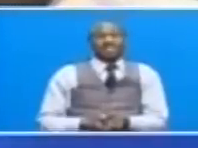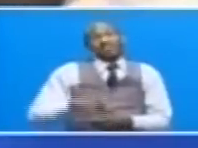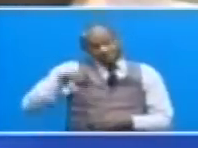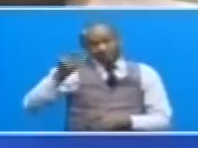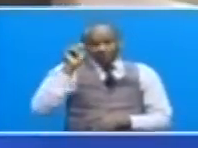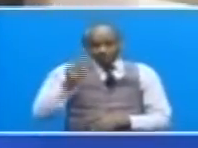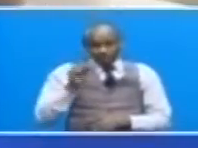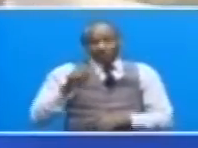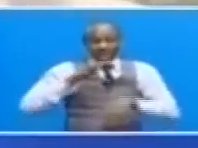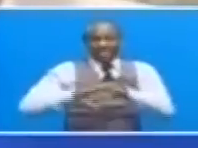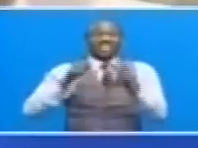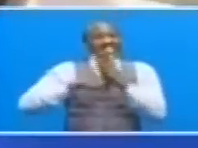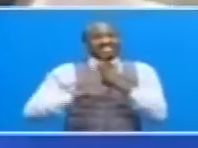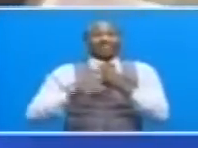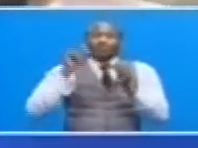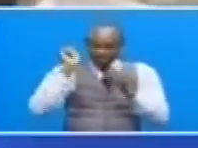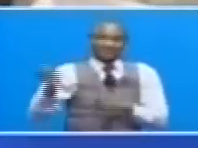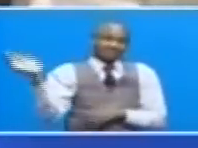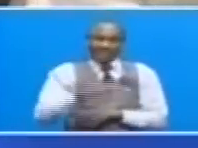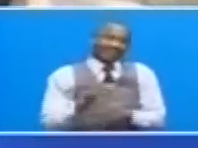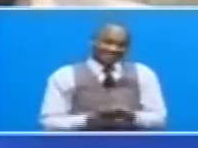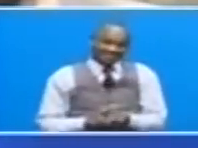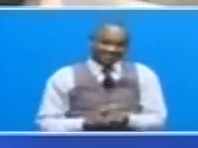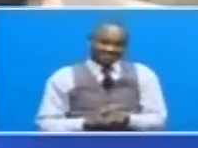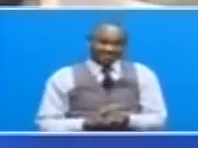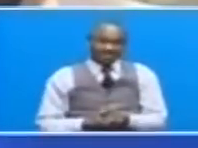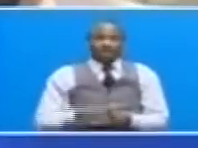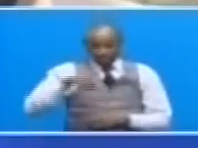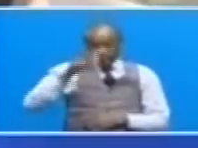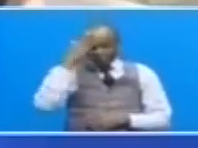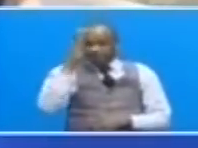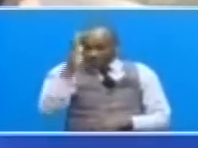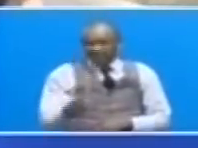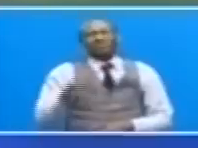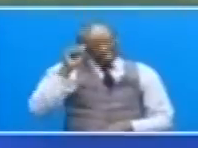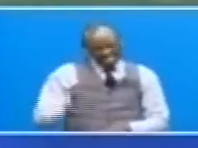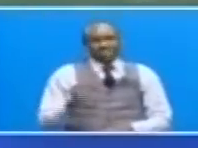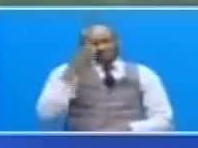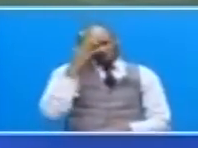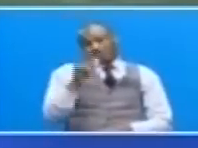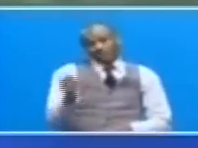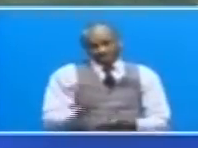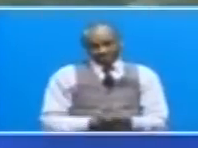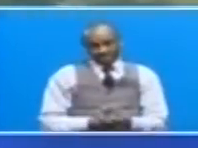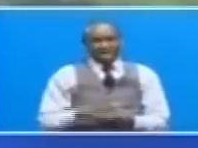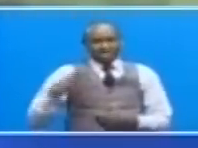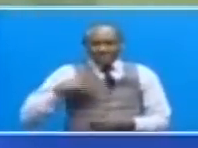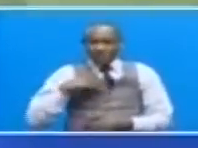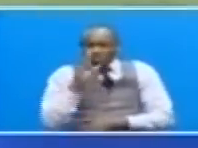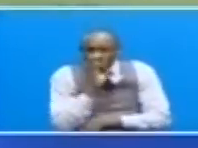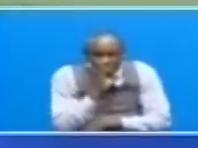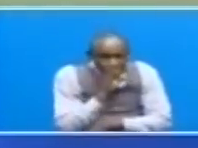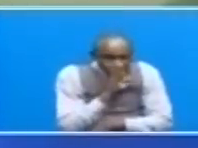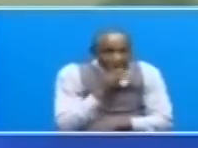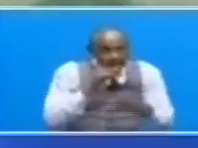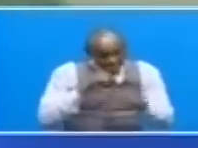He's yet to get an ID, so he must come back. Is this somebody you know? I know him. And people speak in hushed tones about